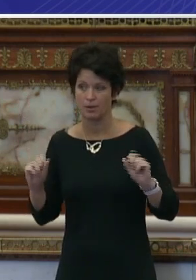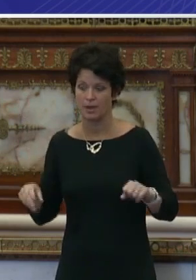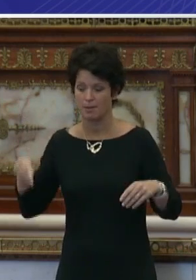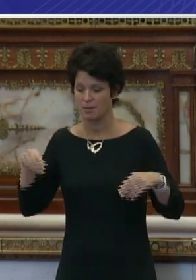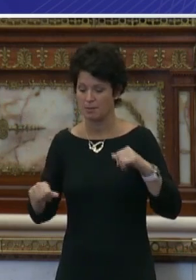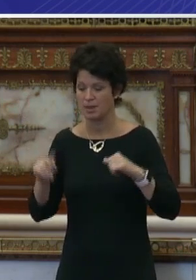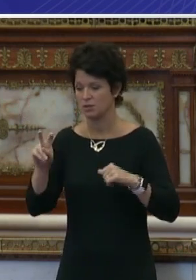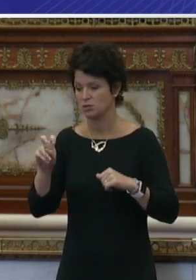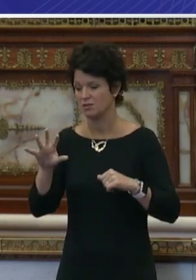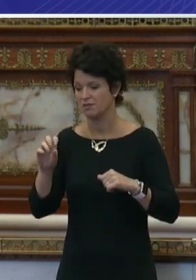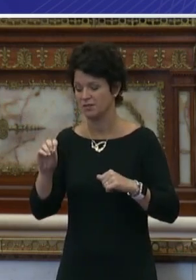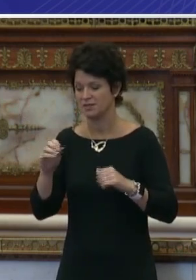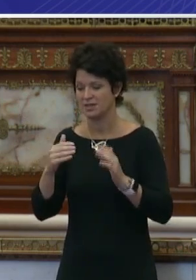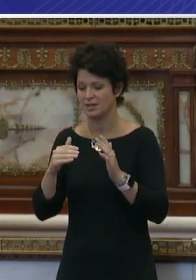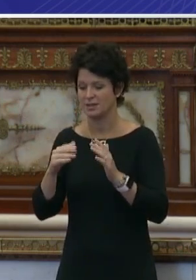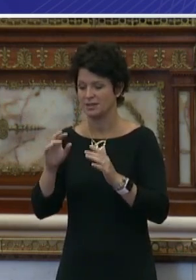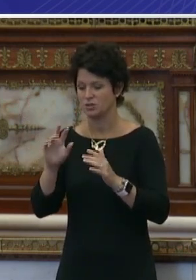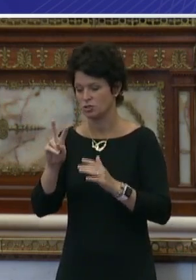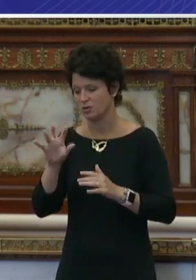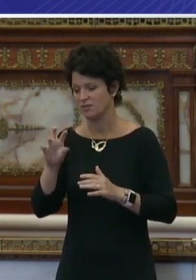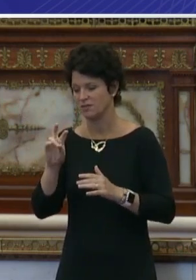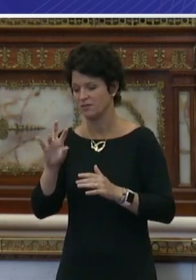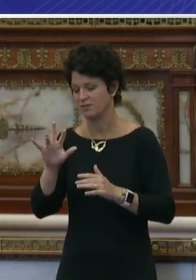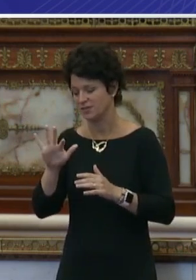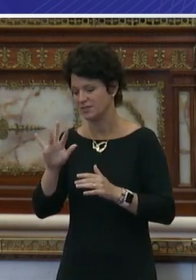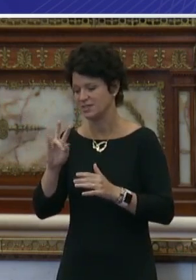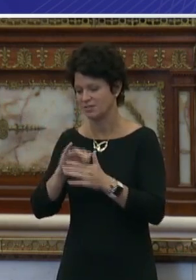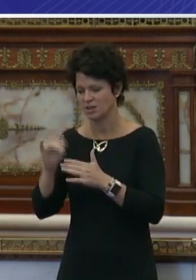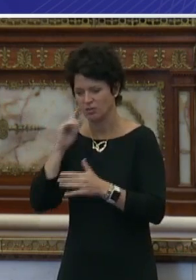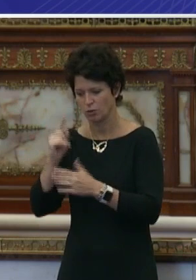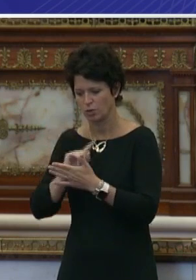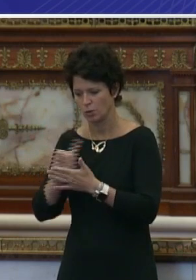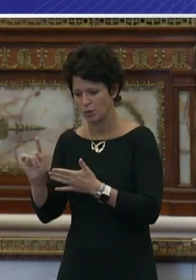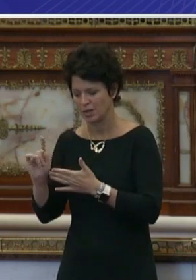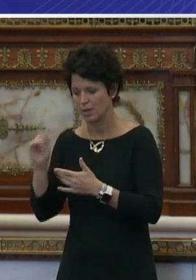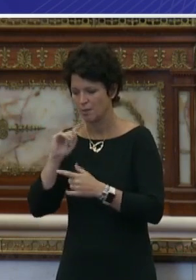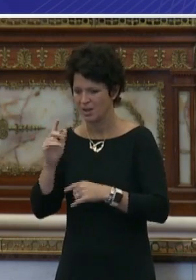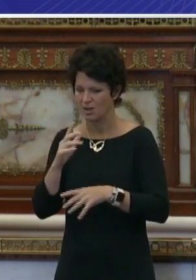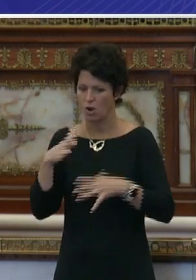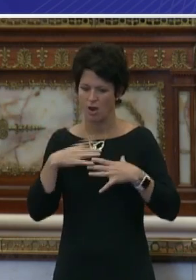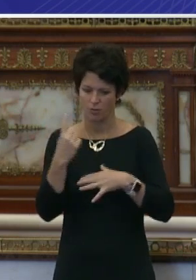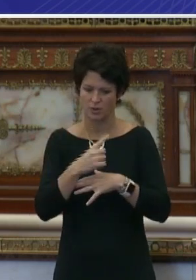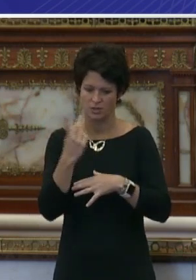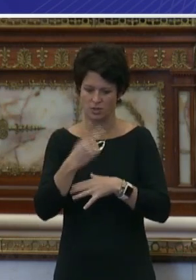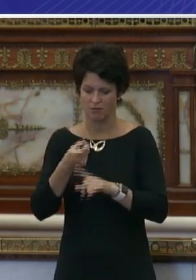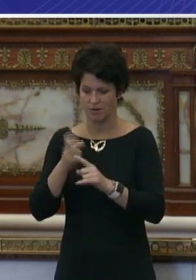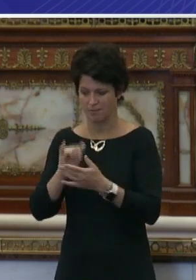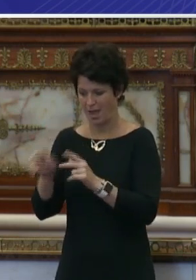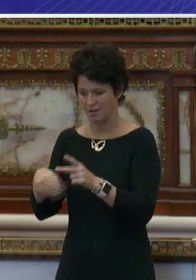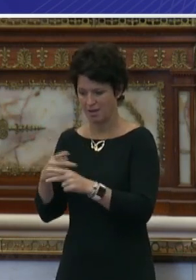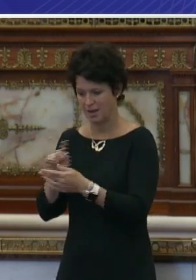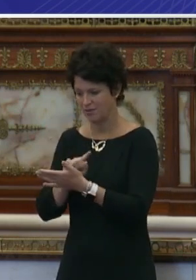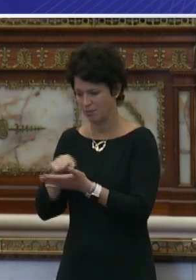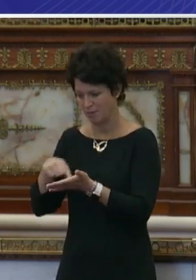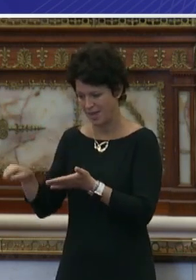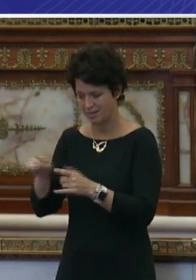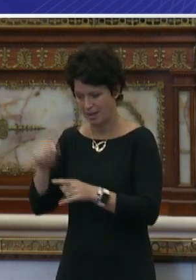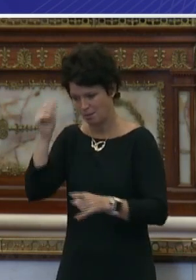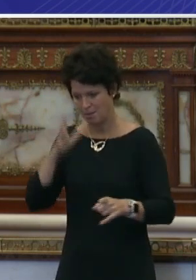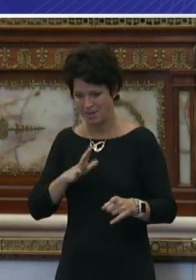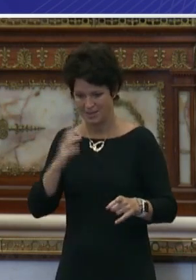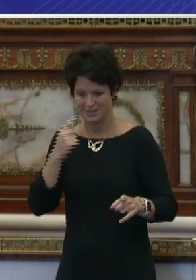paid $257 for the week. You take off 1 or 2 days from getting that type of pay, like my man said